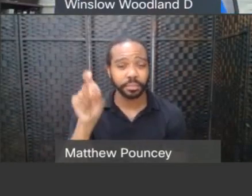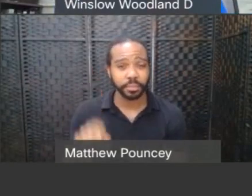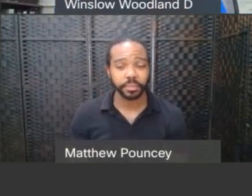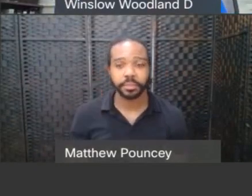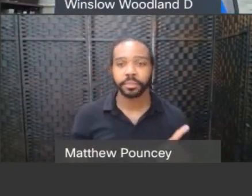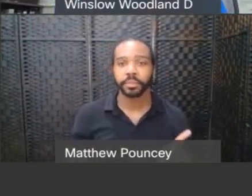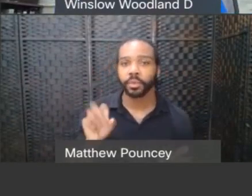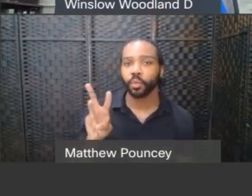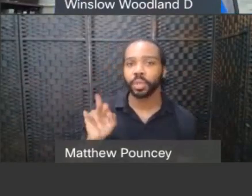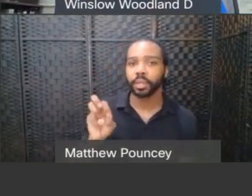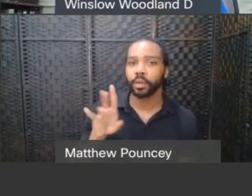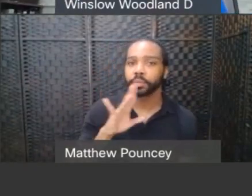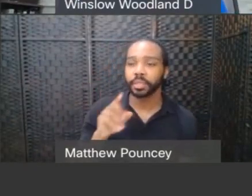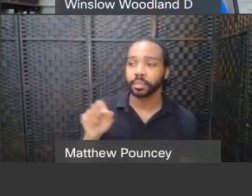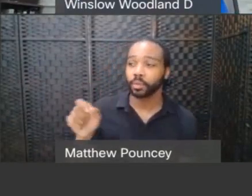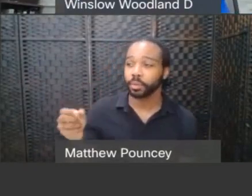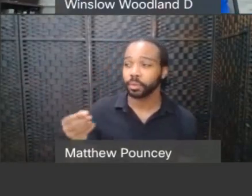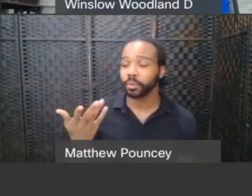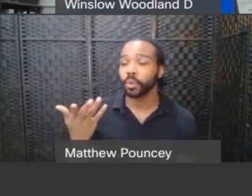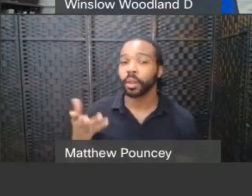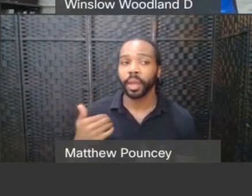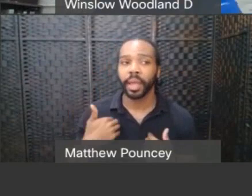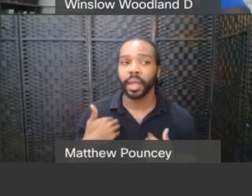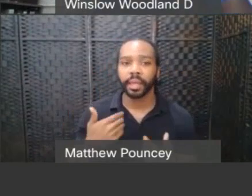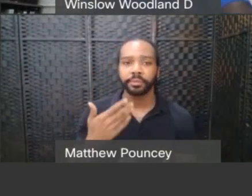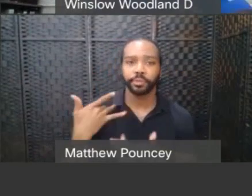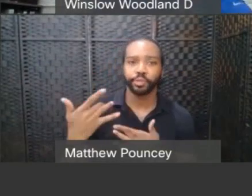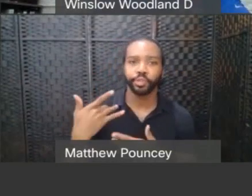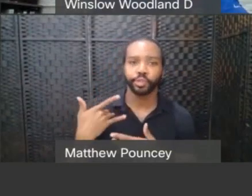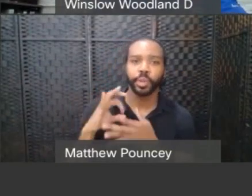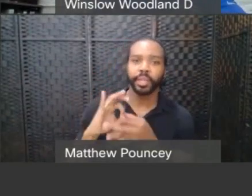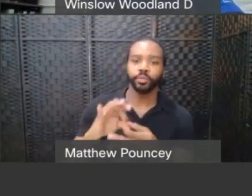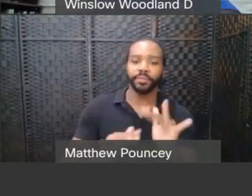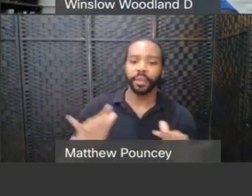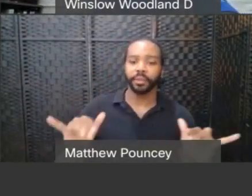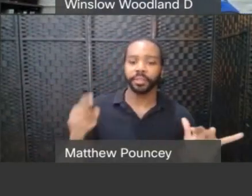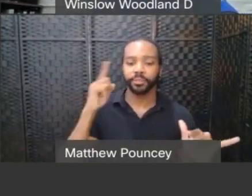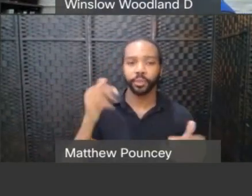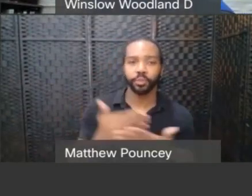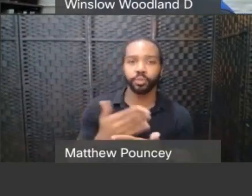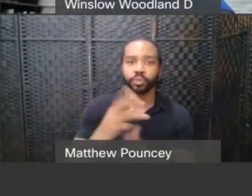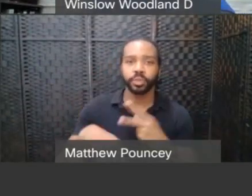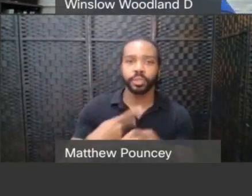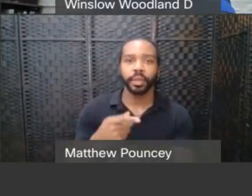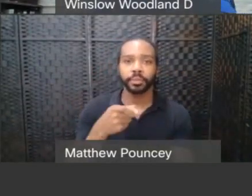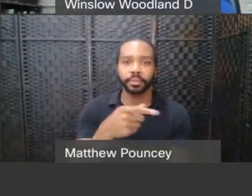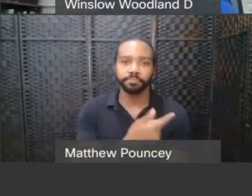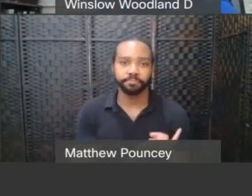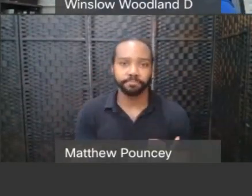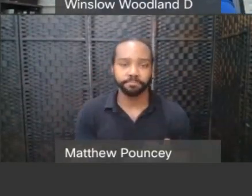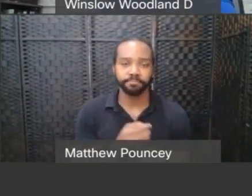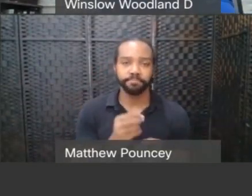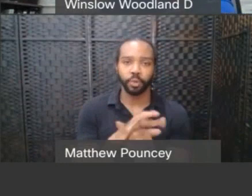Well, we had some concern about the variants of the new variants that are being discussed